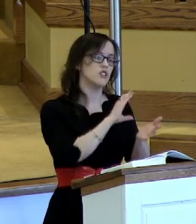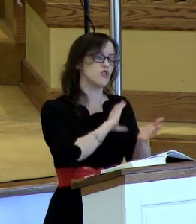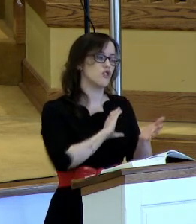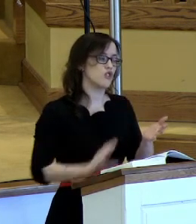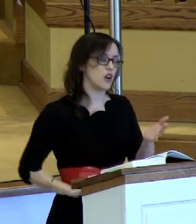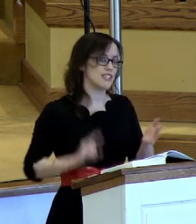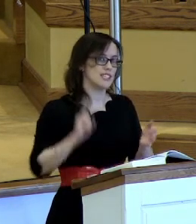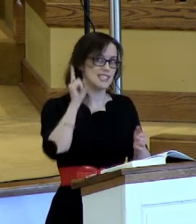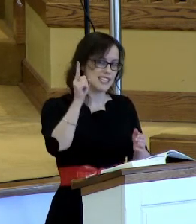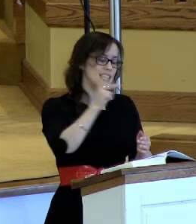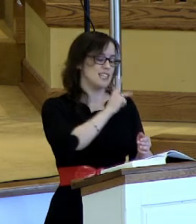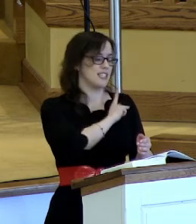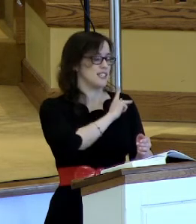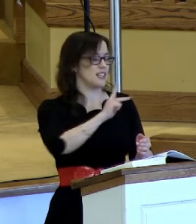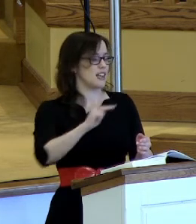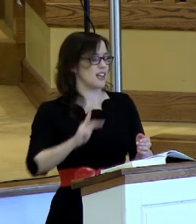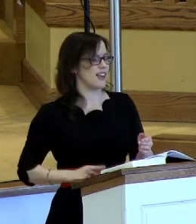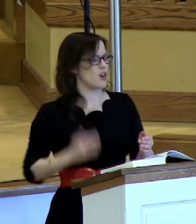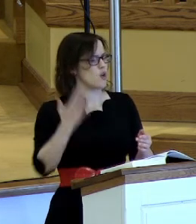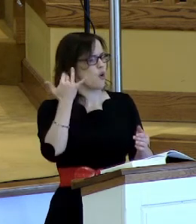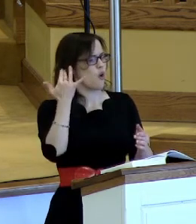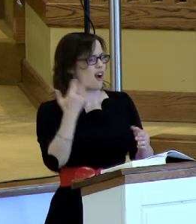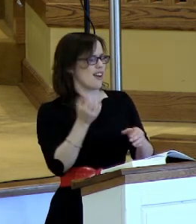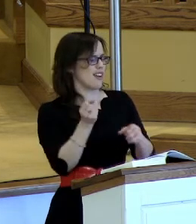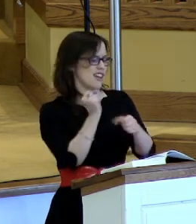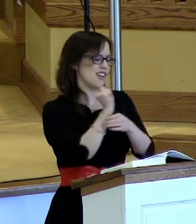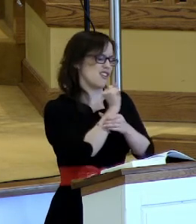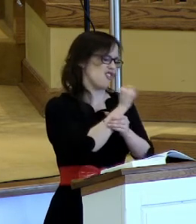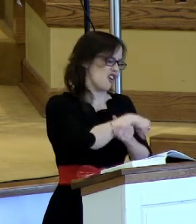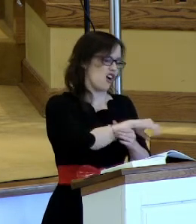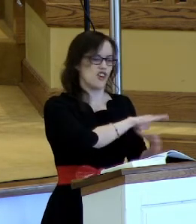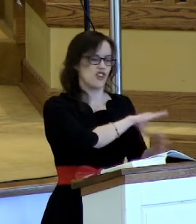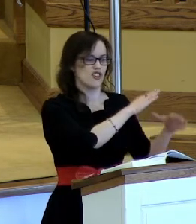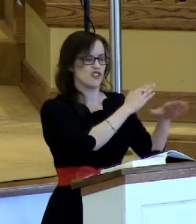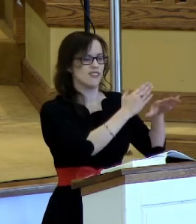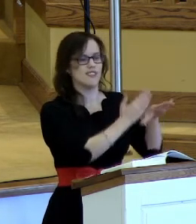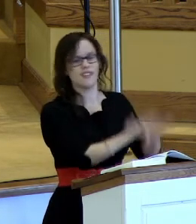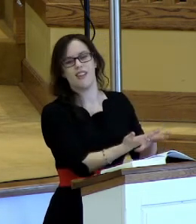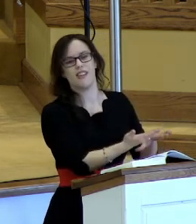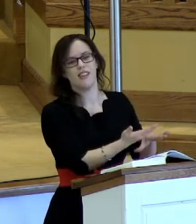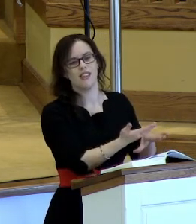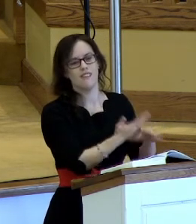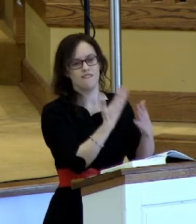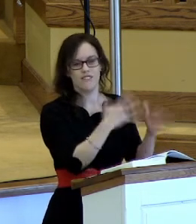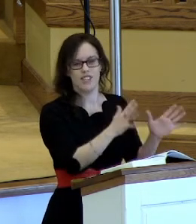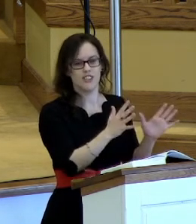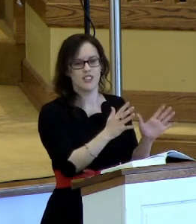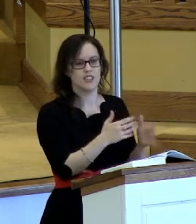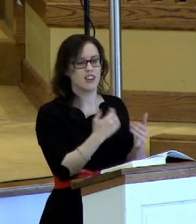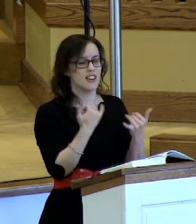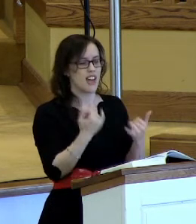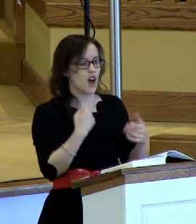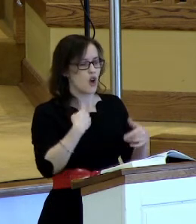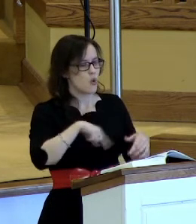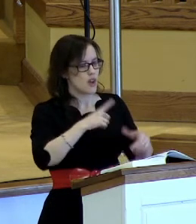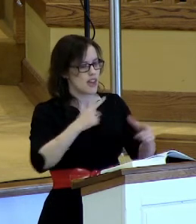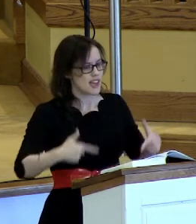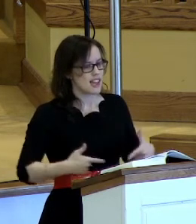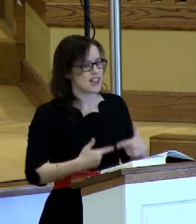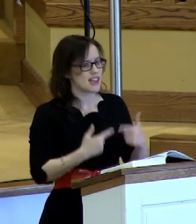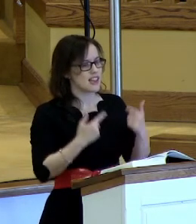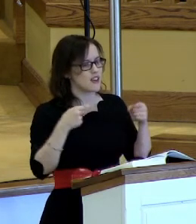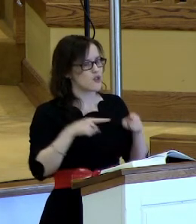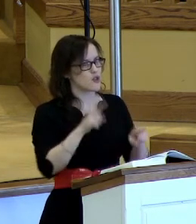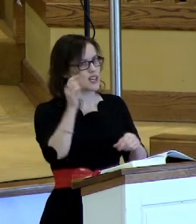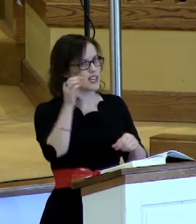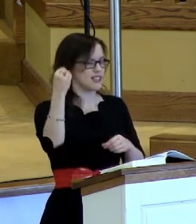Christ is King, for he conquered death once for all. We will live in